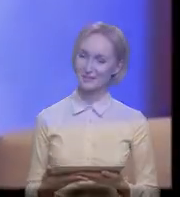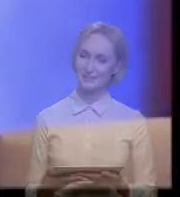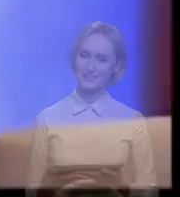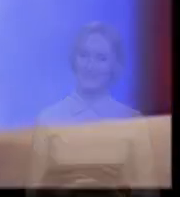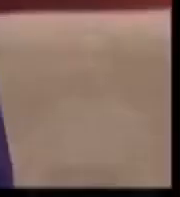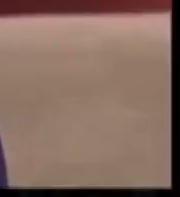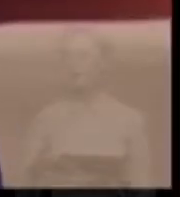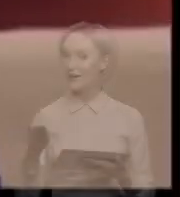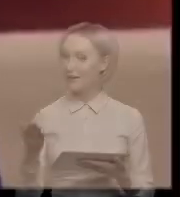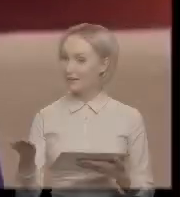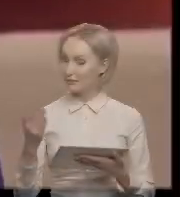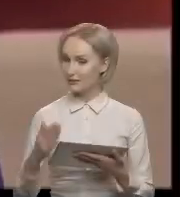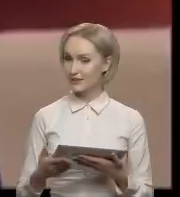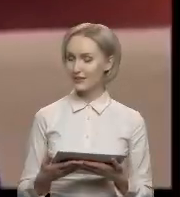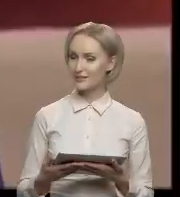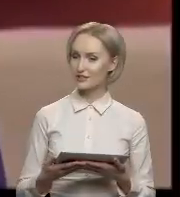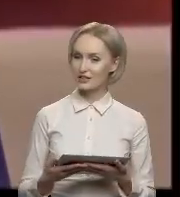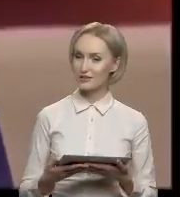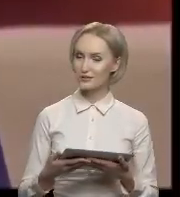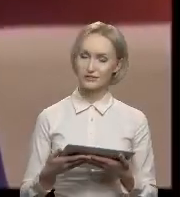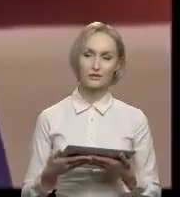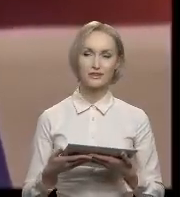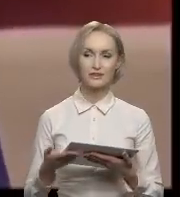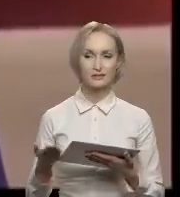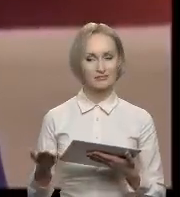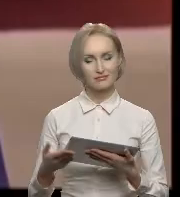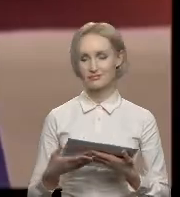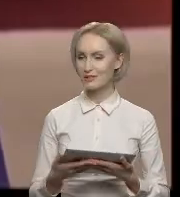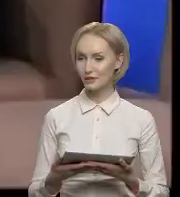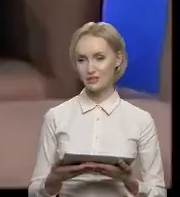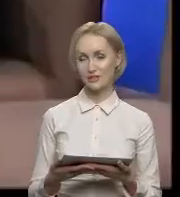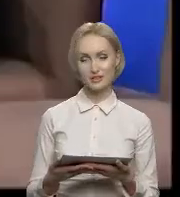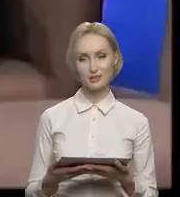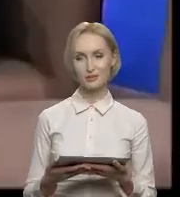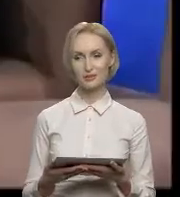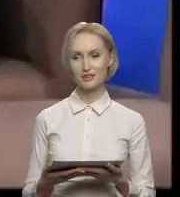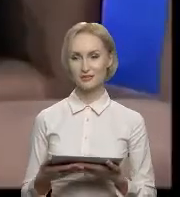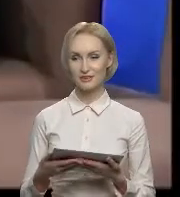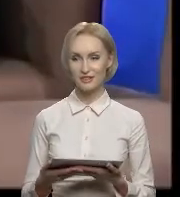I don't know. Yes, she has. Over. But you know,